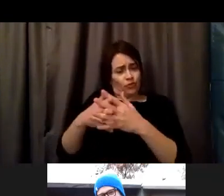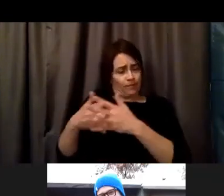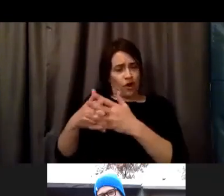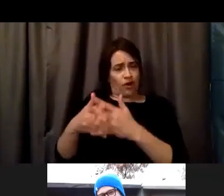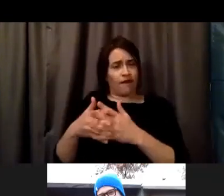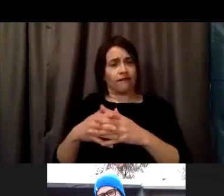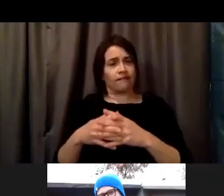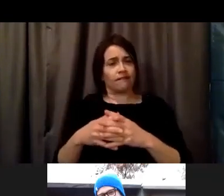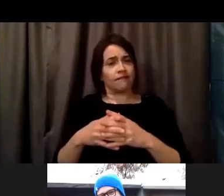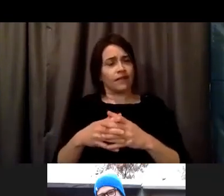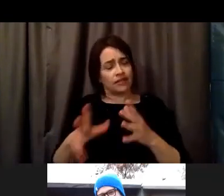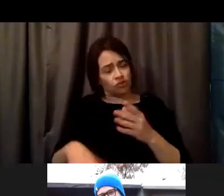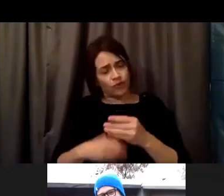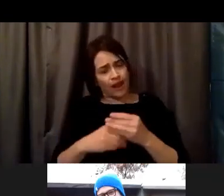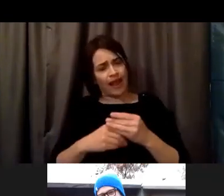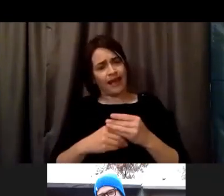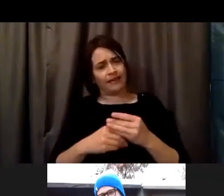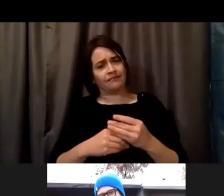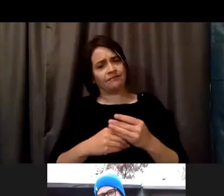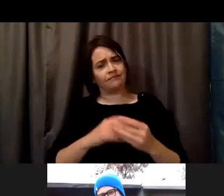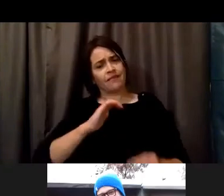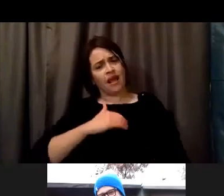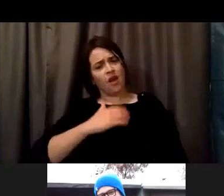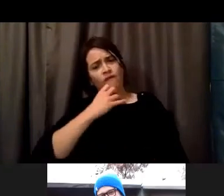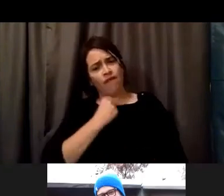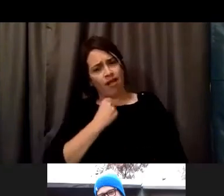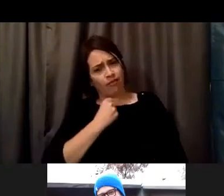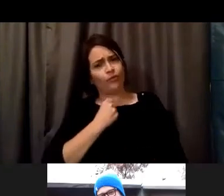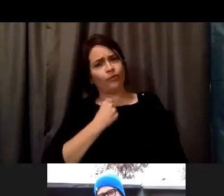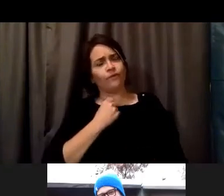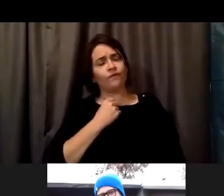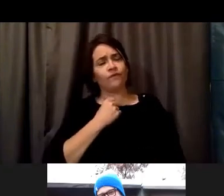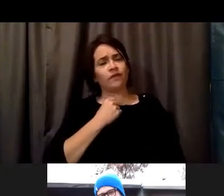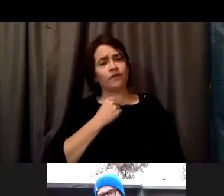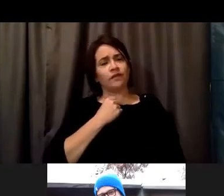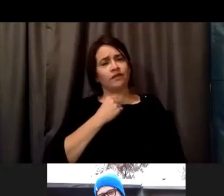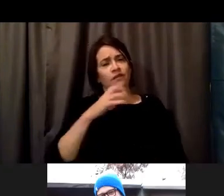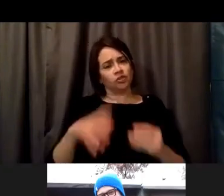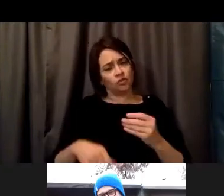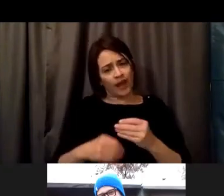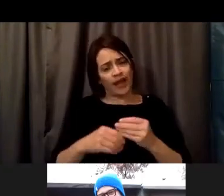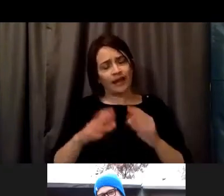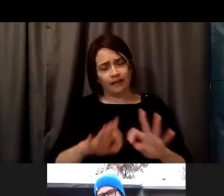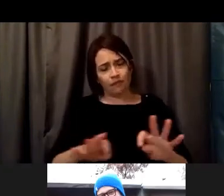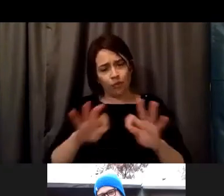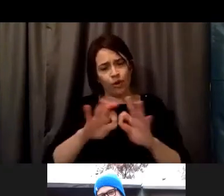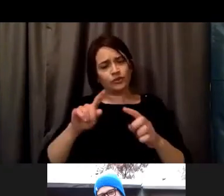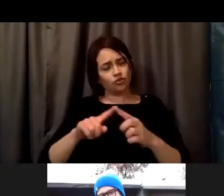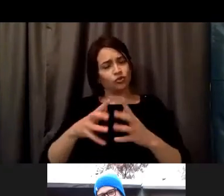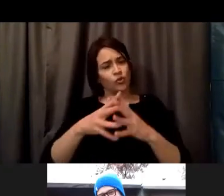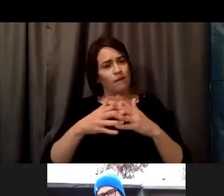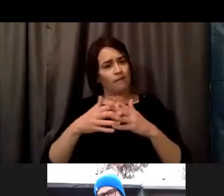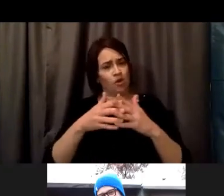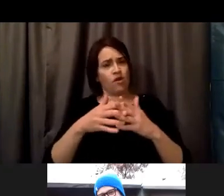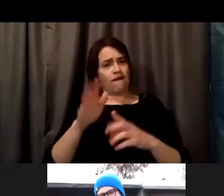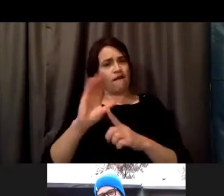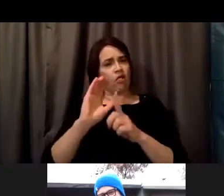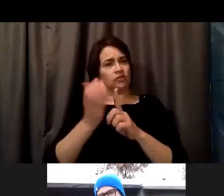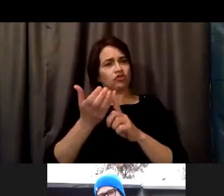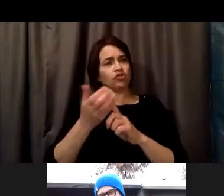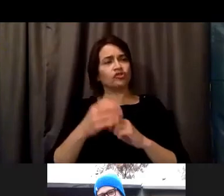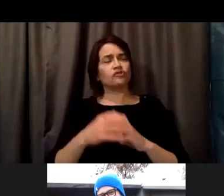we have here, to add importance to the American culture. And I